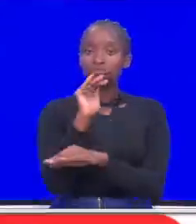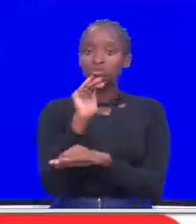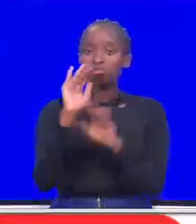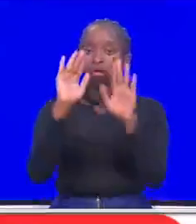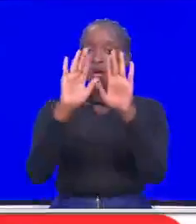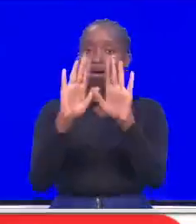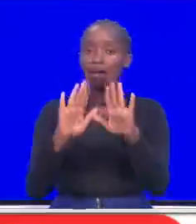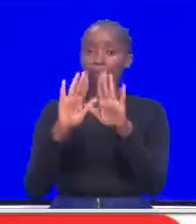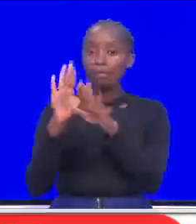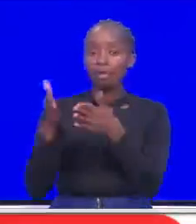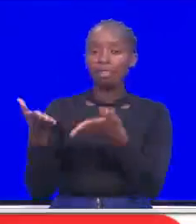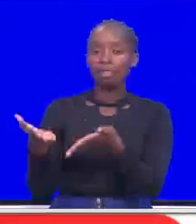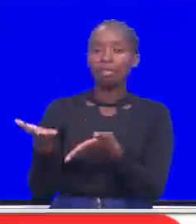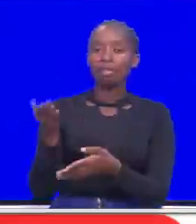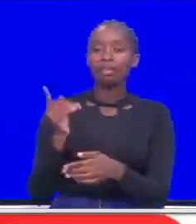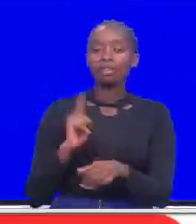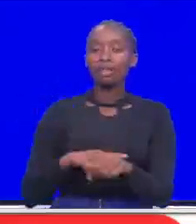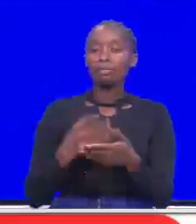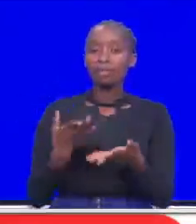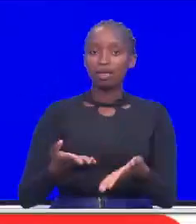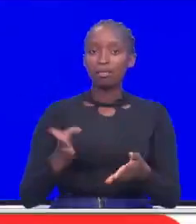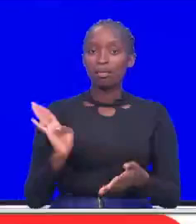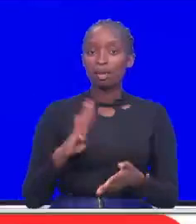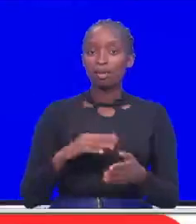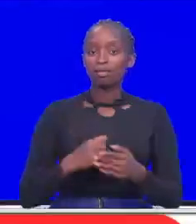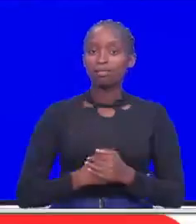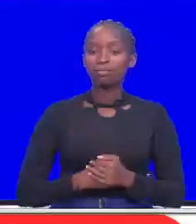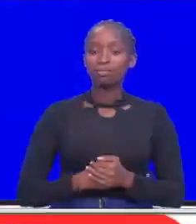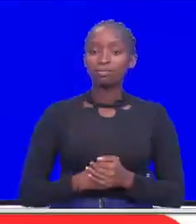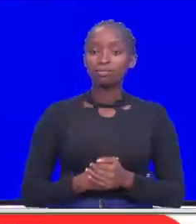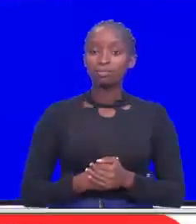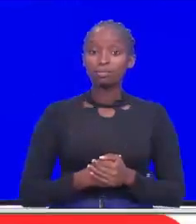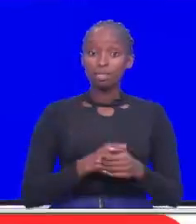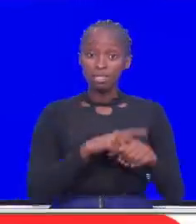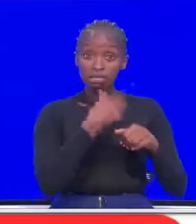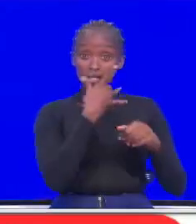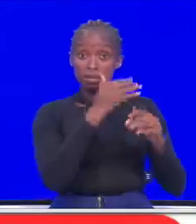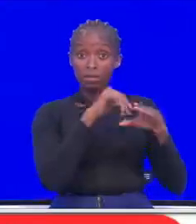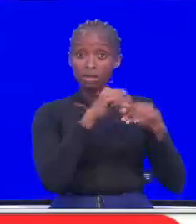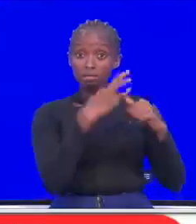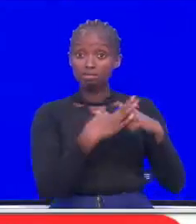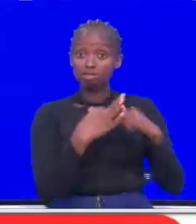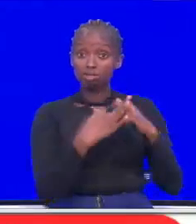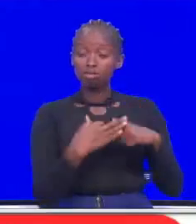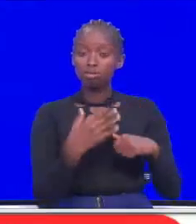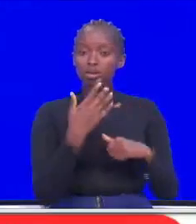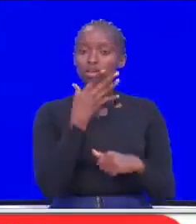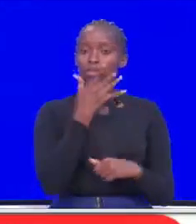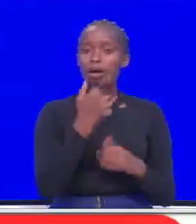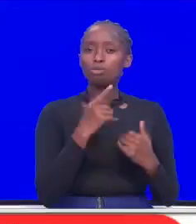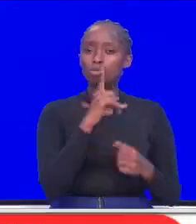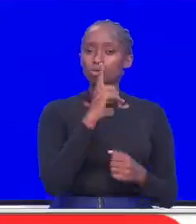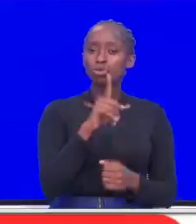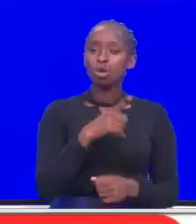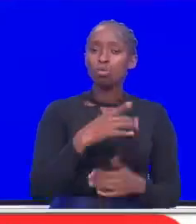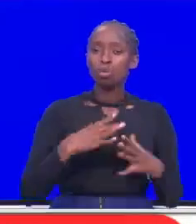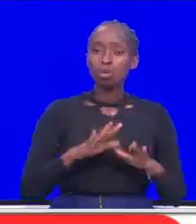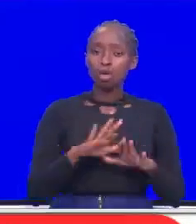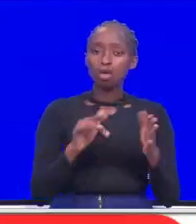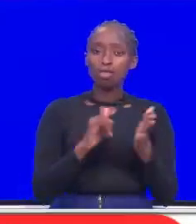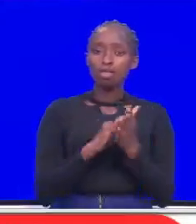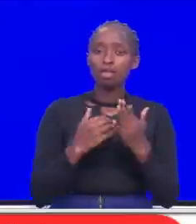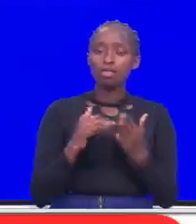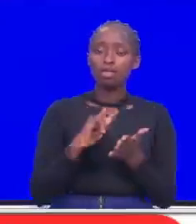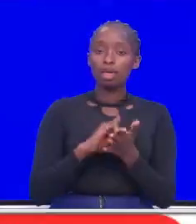his co-principal Kalonzo Musyoka toured his political backyard in Kadiani constituency, where he assured residents that Wiper Party will have to